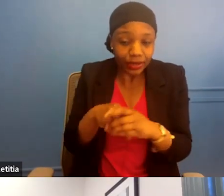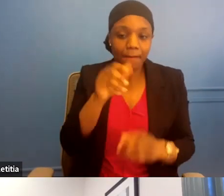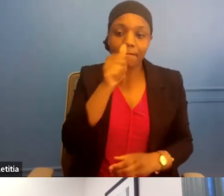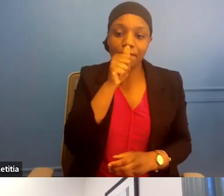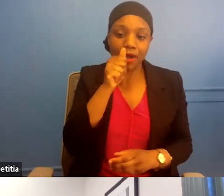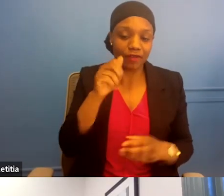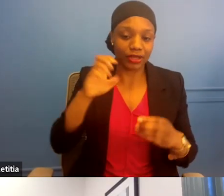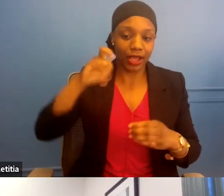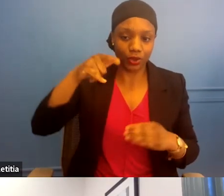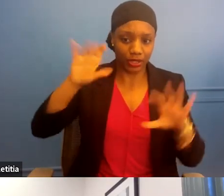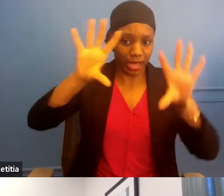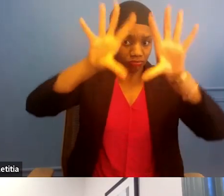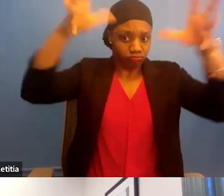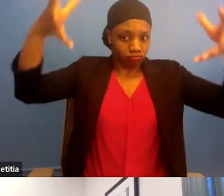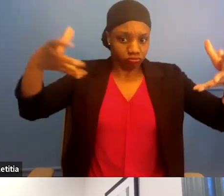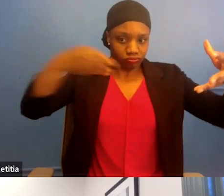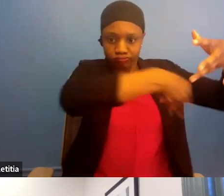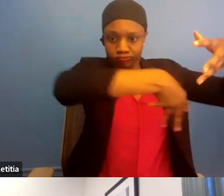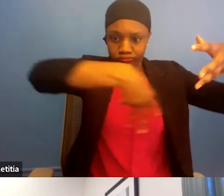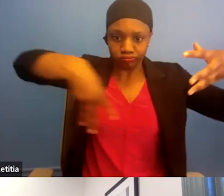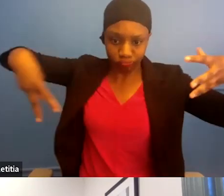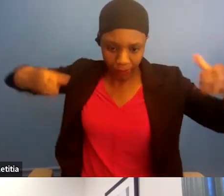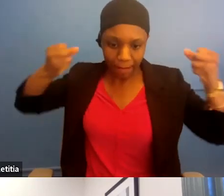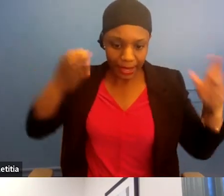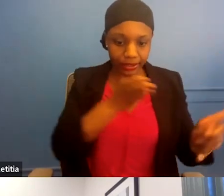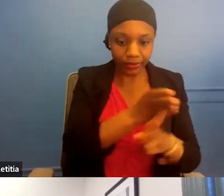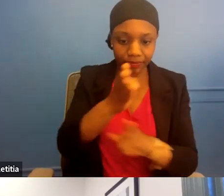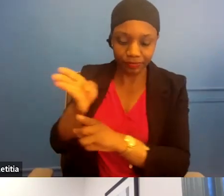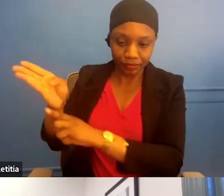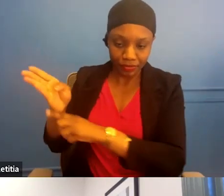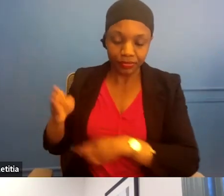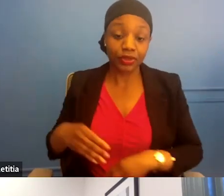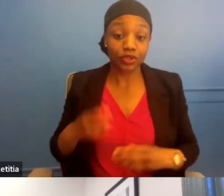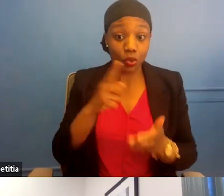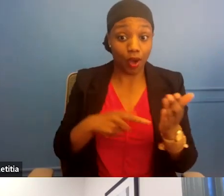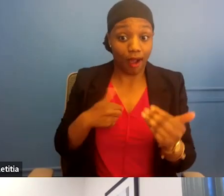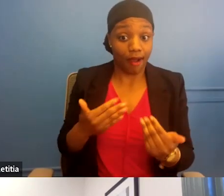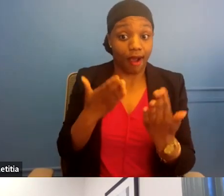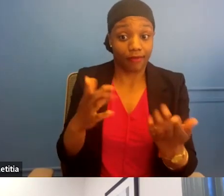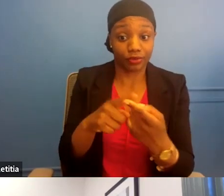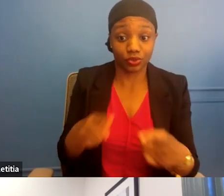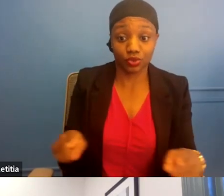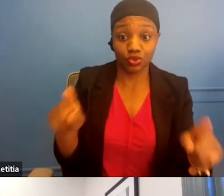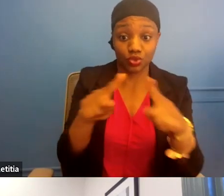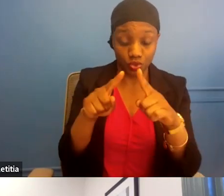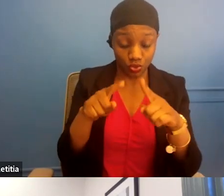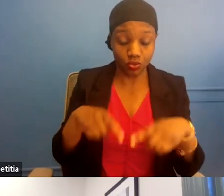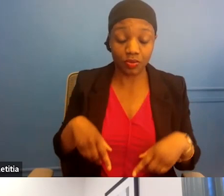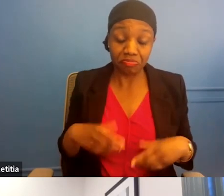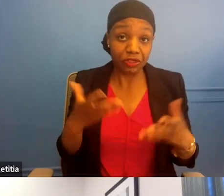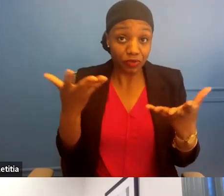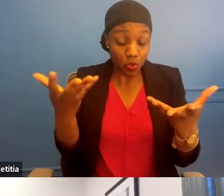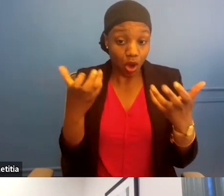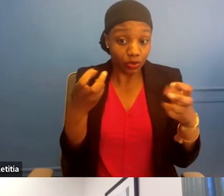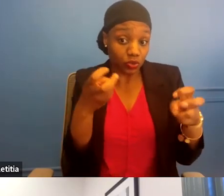which sits under finance today, that have tremendous career options. So what I would offer to you, as you're thinking about making switches